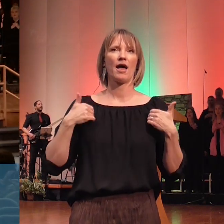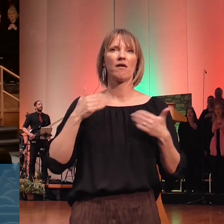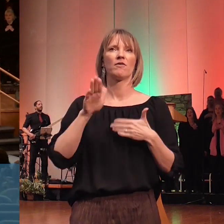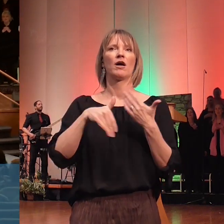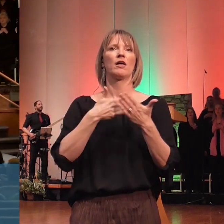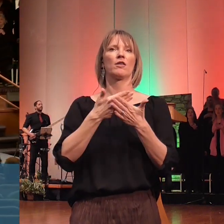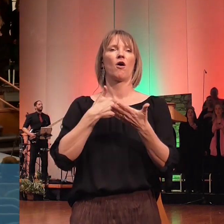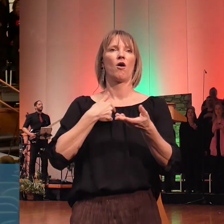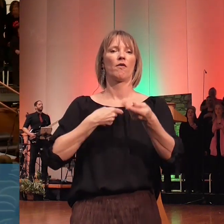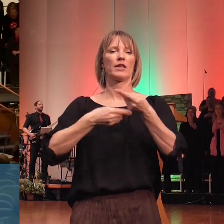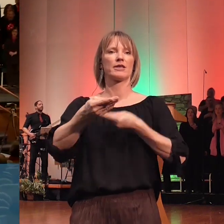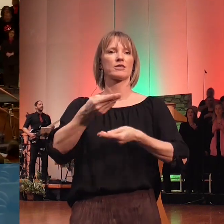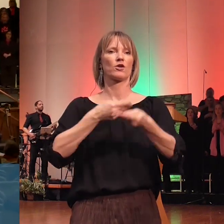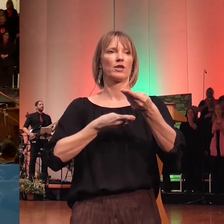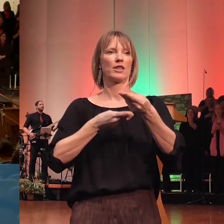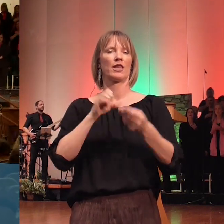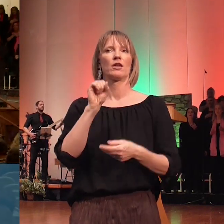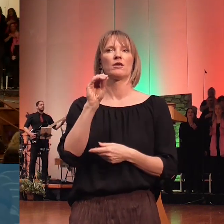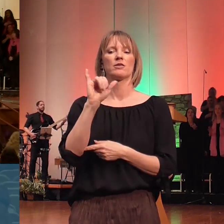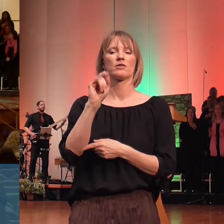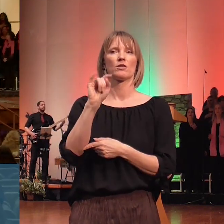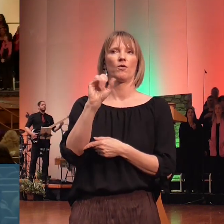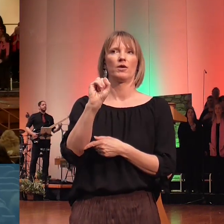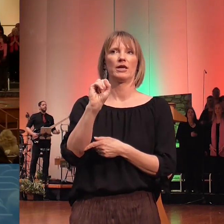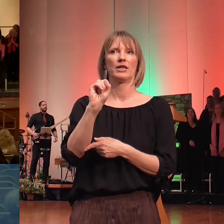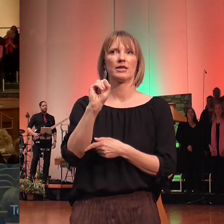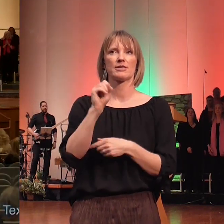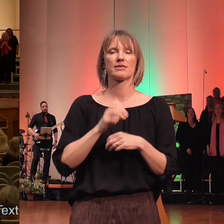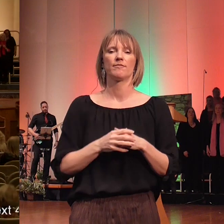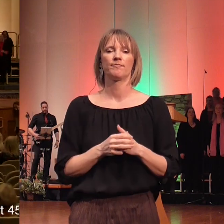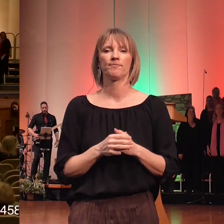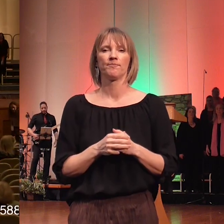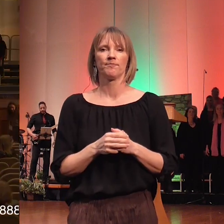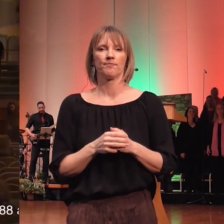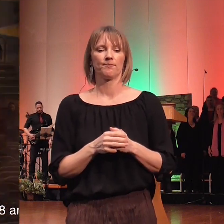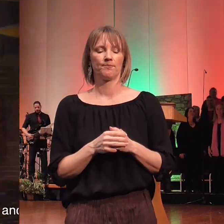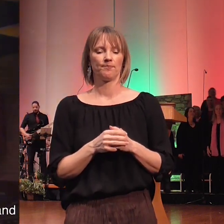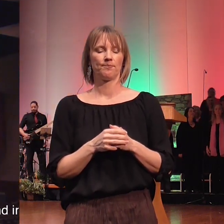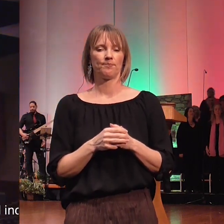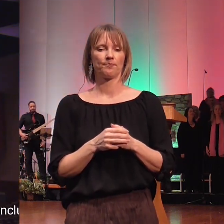that I have, and all that I circulate. And so it is.